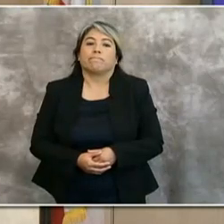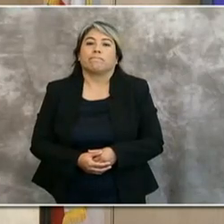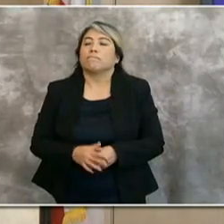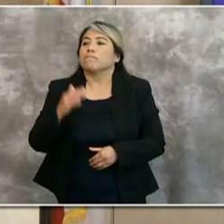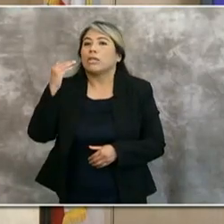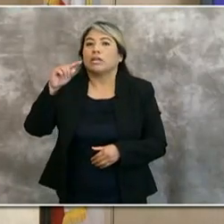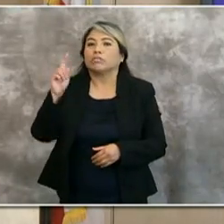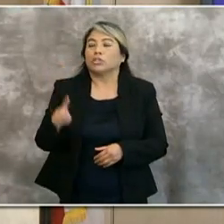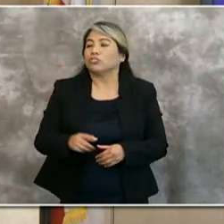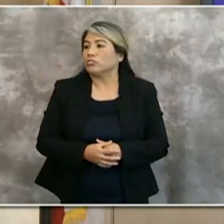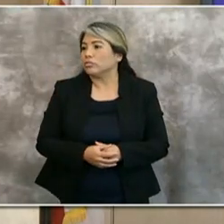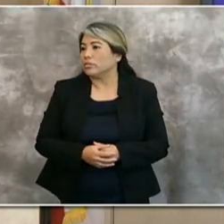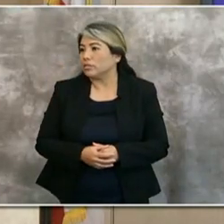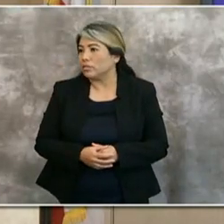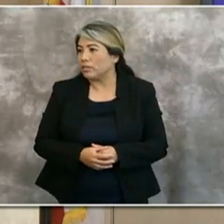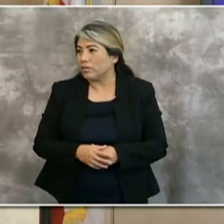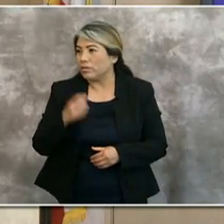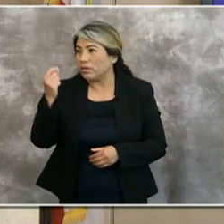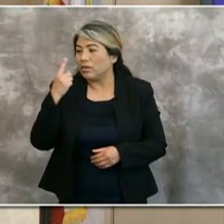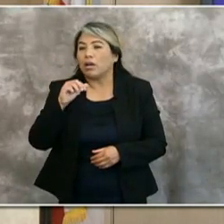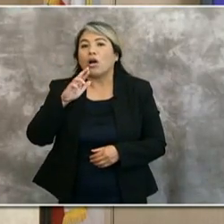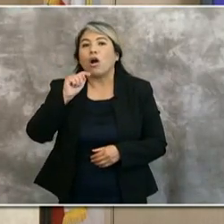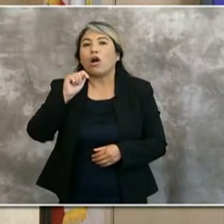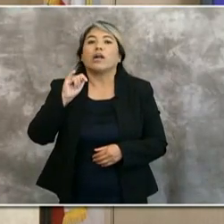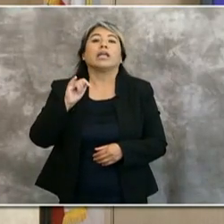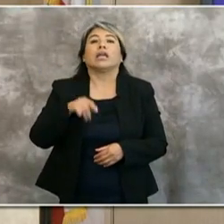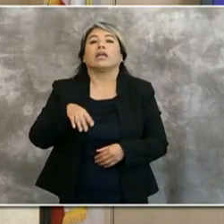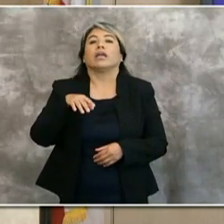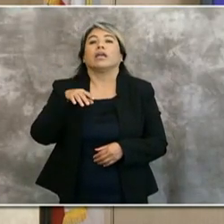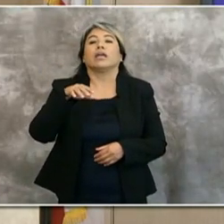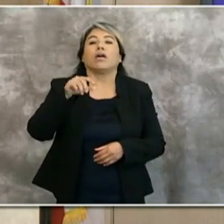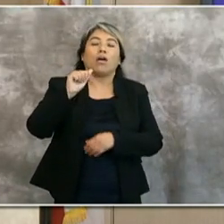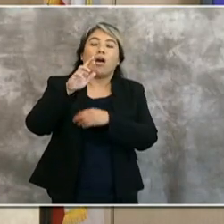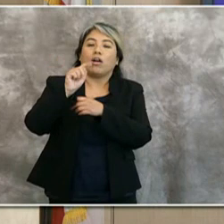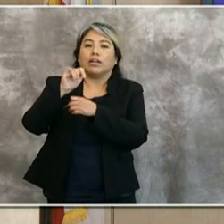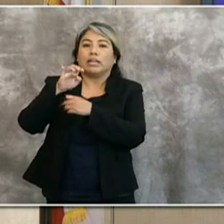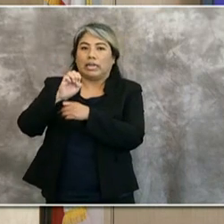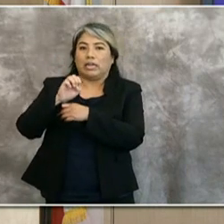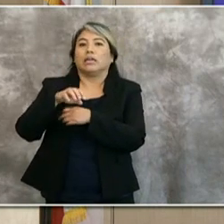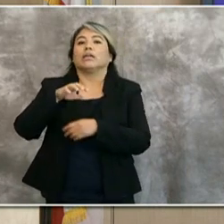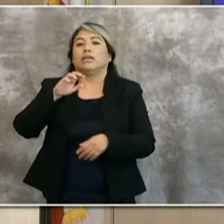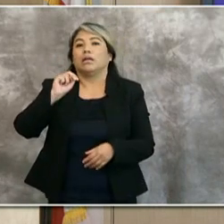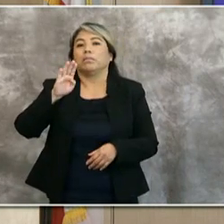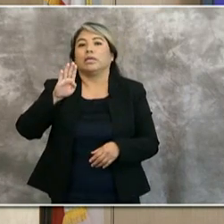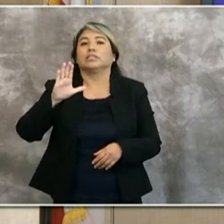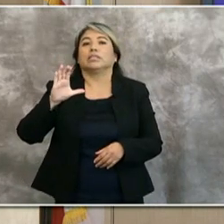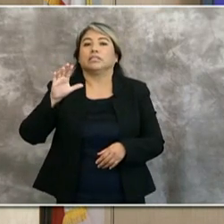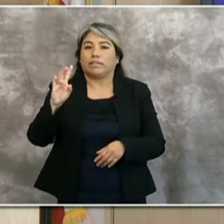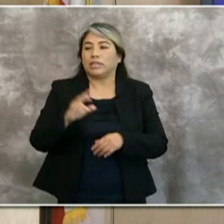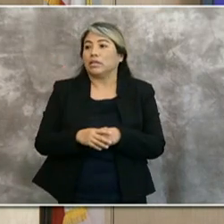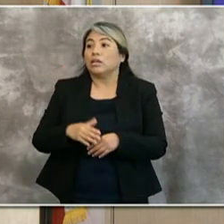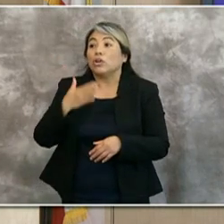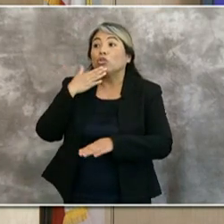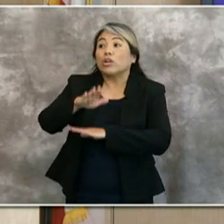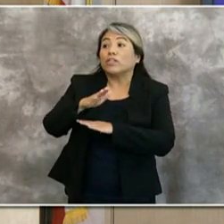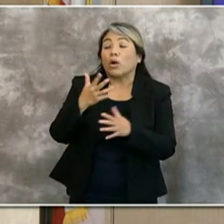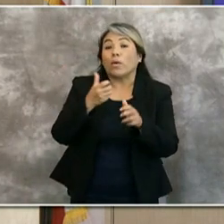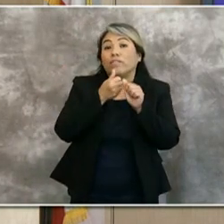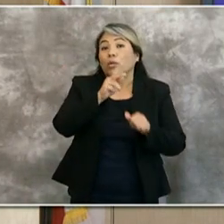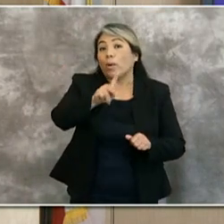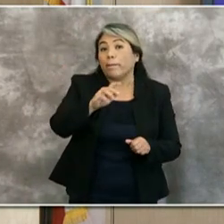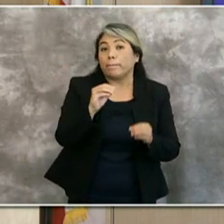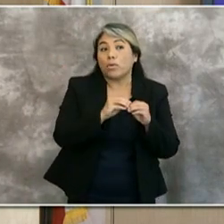Okay, we'll go to the next question. Next question is Artie Ojeda, NBC7. Good afternoon, everybody. I'd like to follow up more